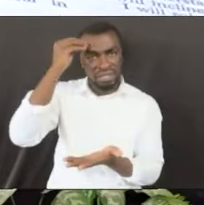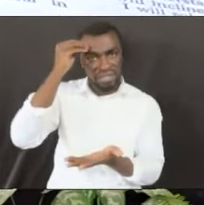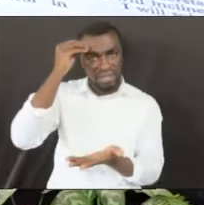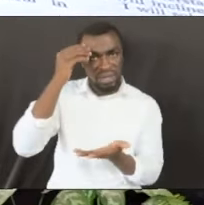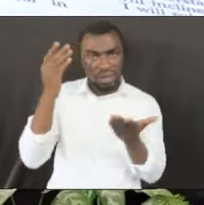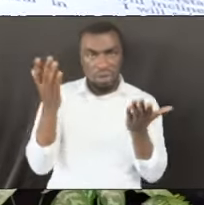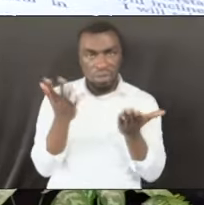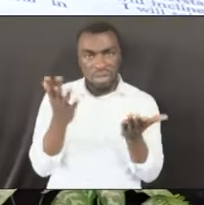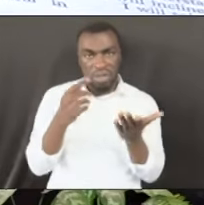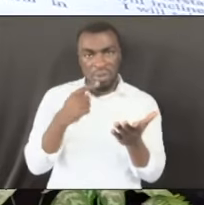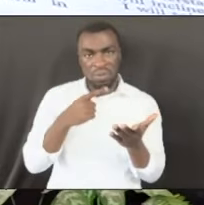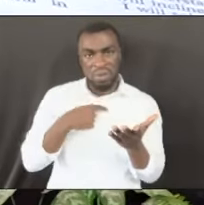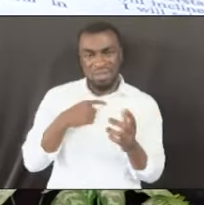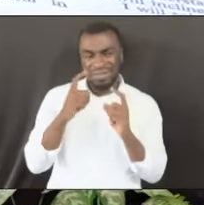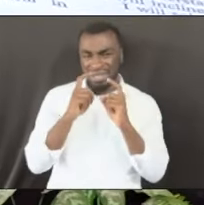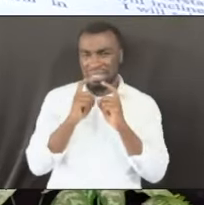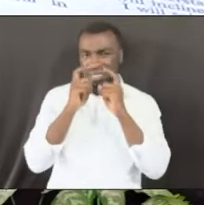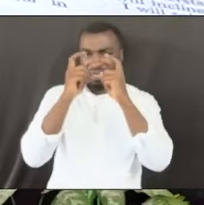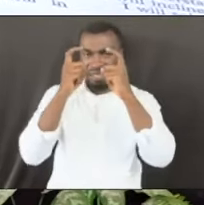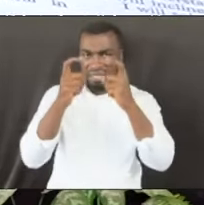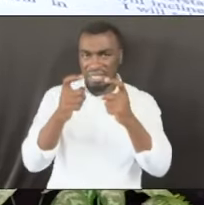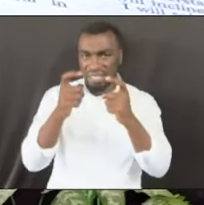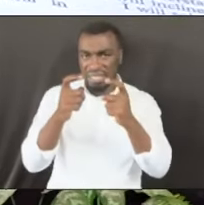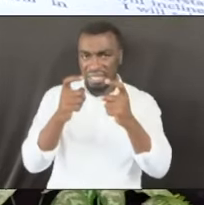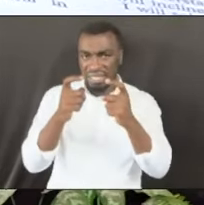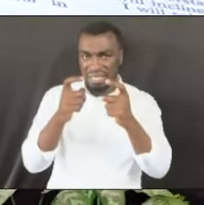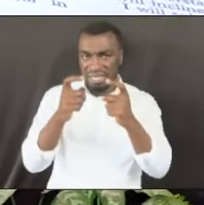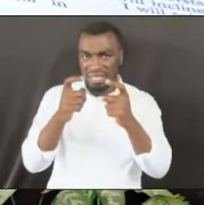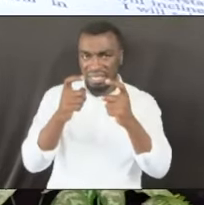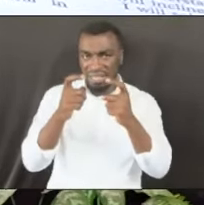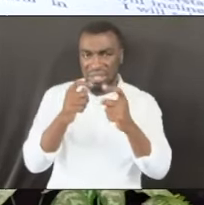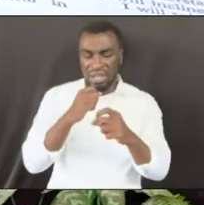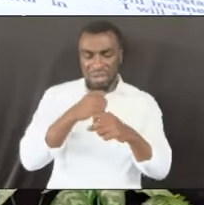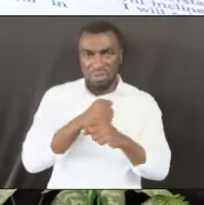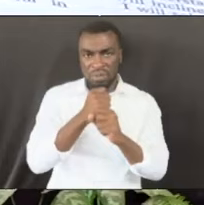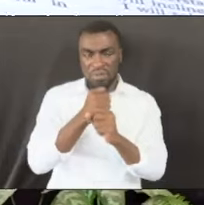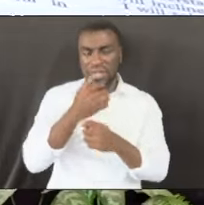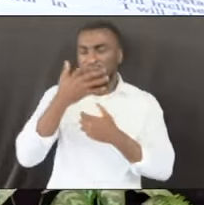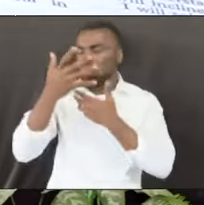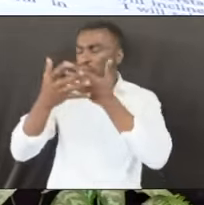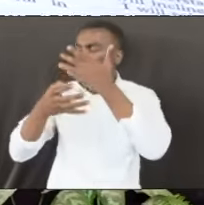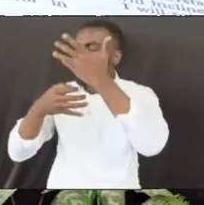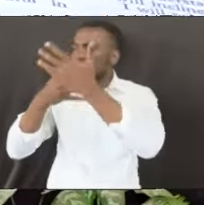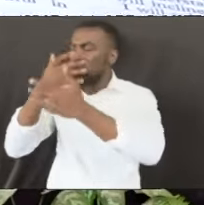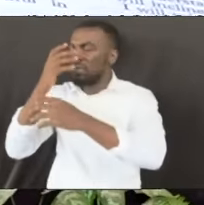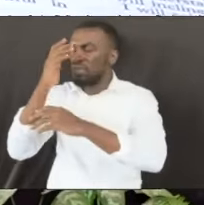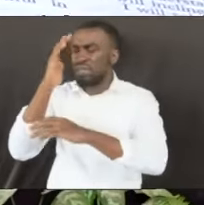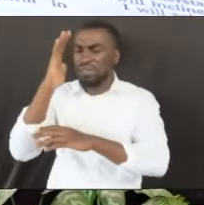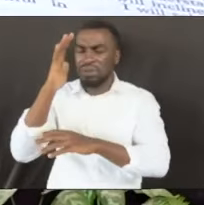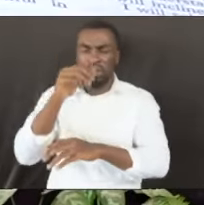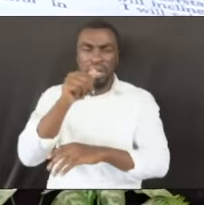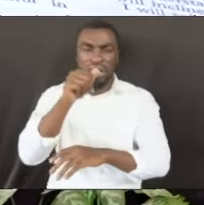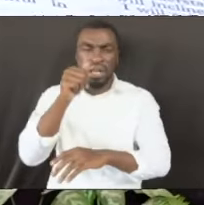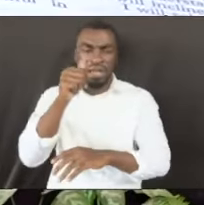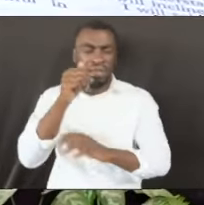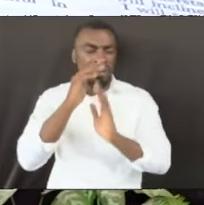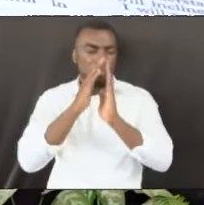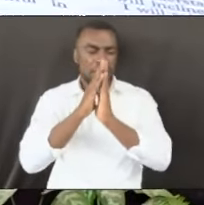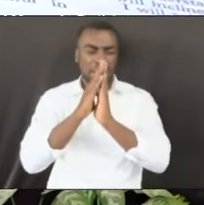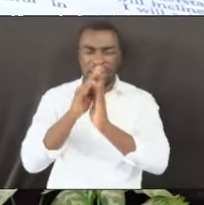have strayed from God and we are making that confession from the Lord, other prayer requests God may